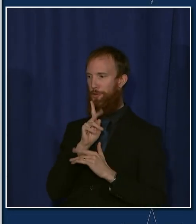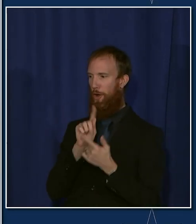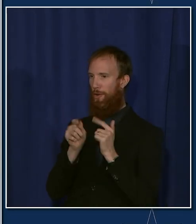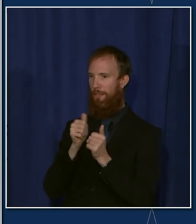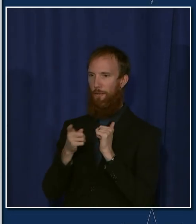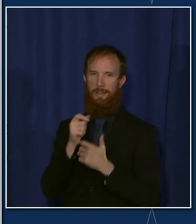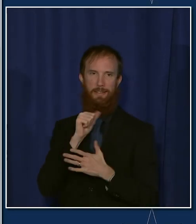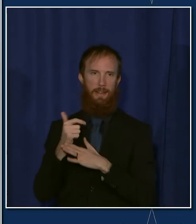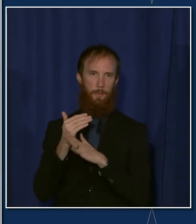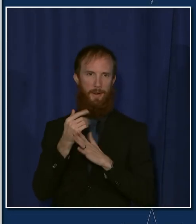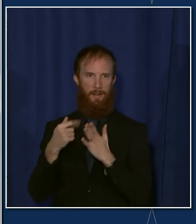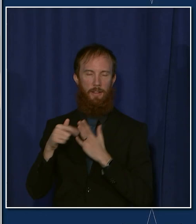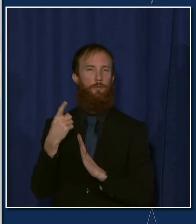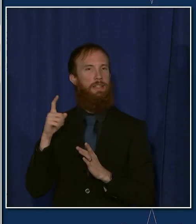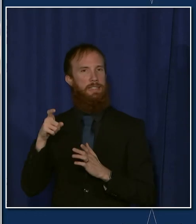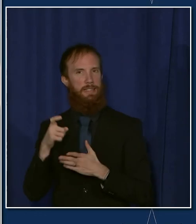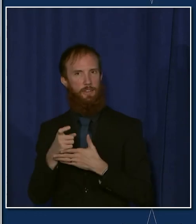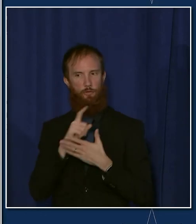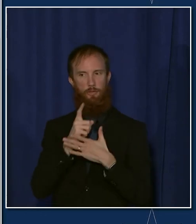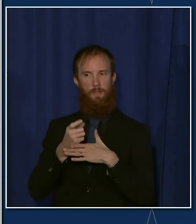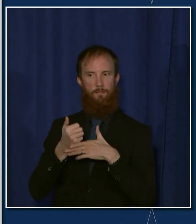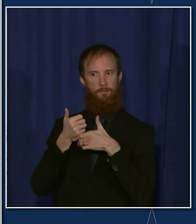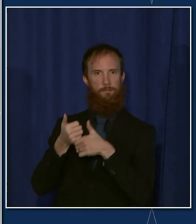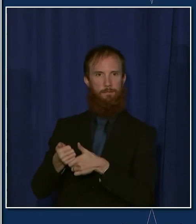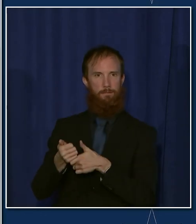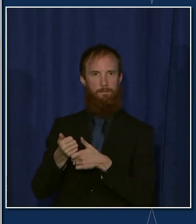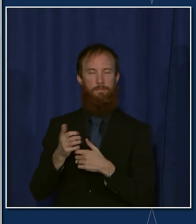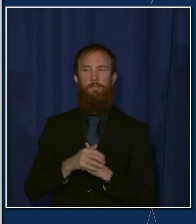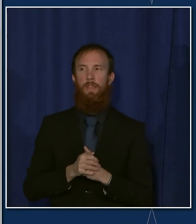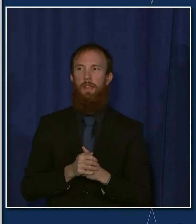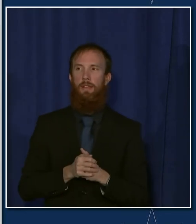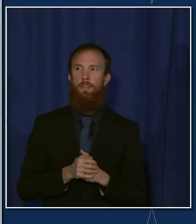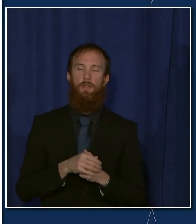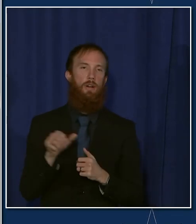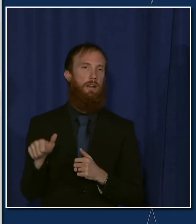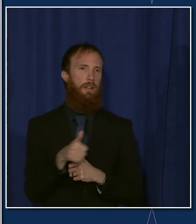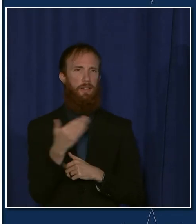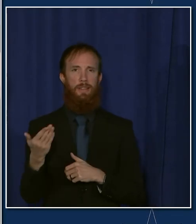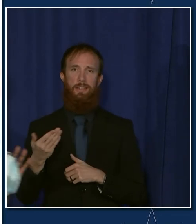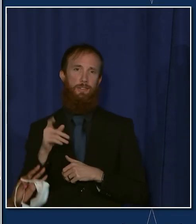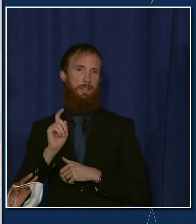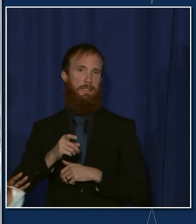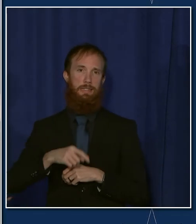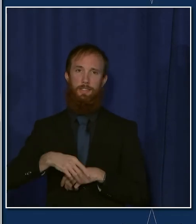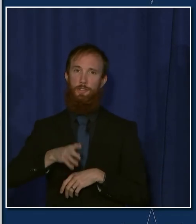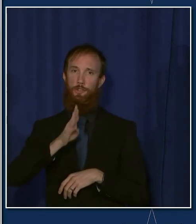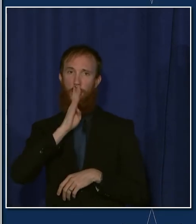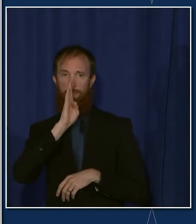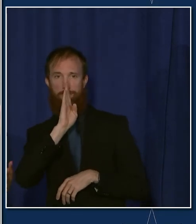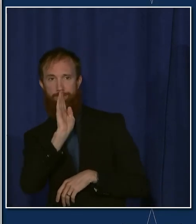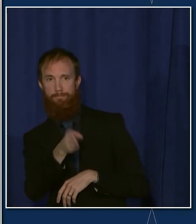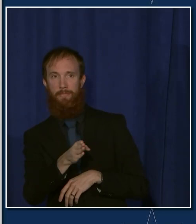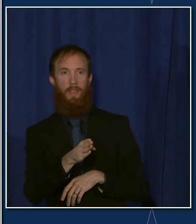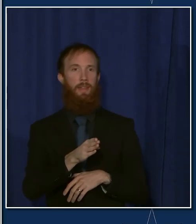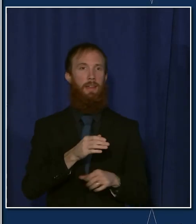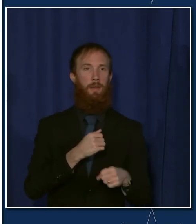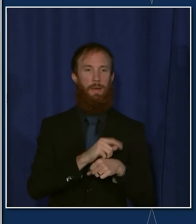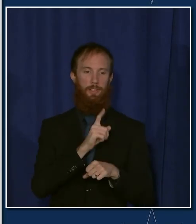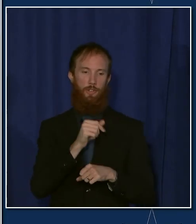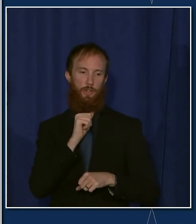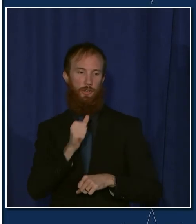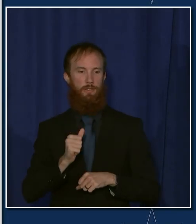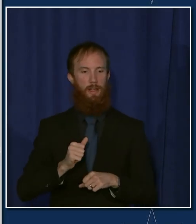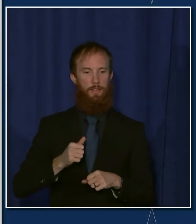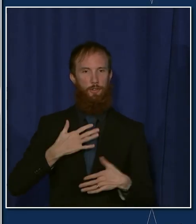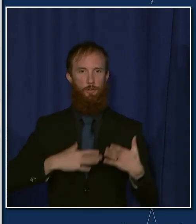I've gotten some advantage from is being authentic, just plain being authentic. No dress up, no, without the sats, and